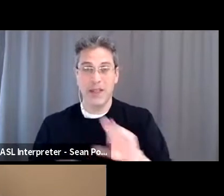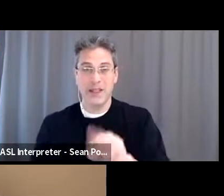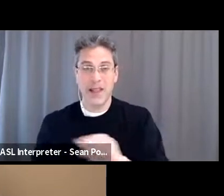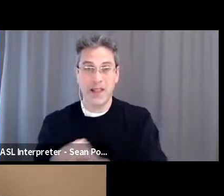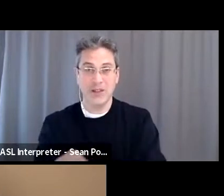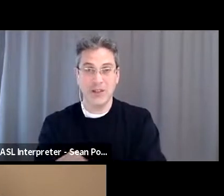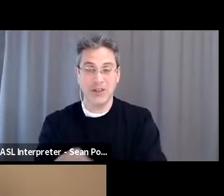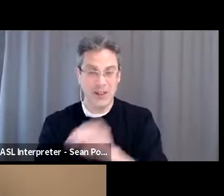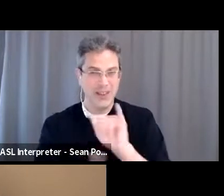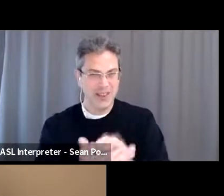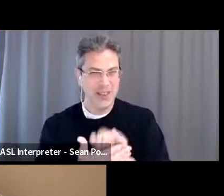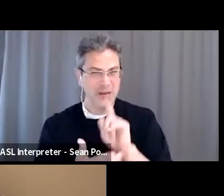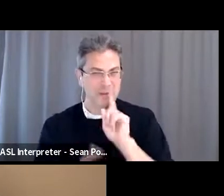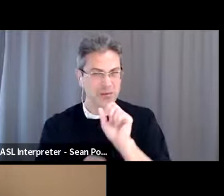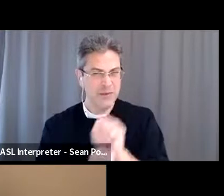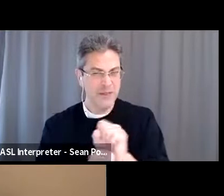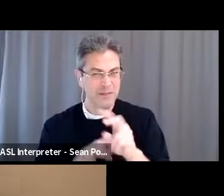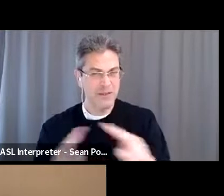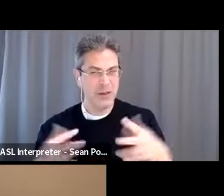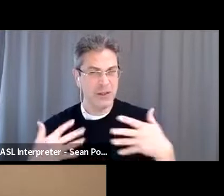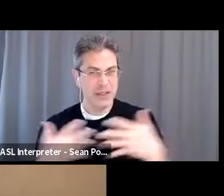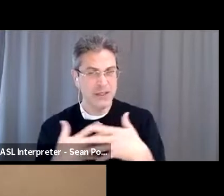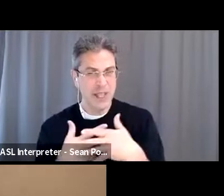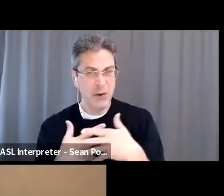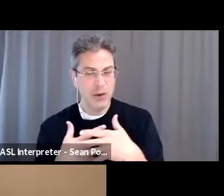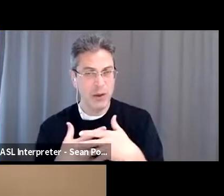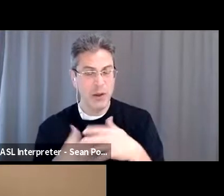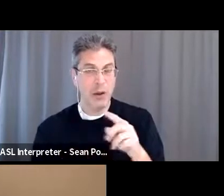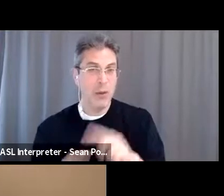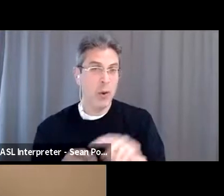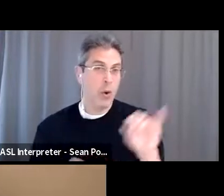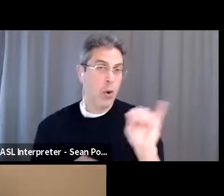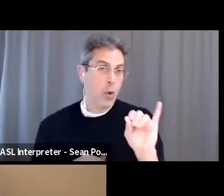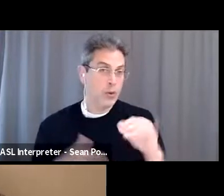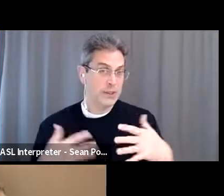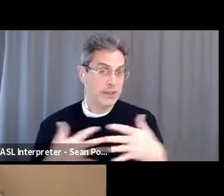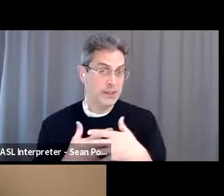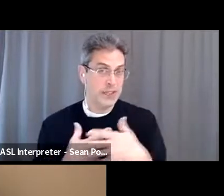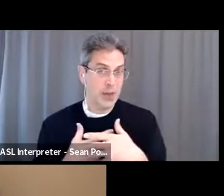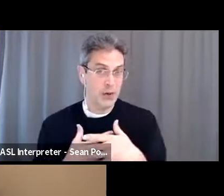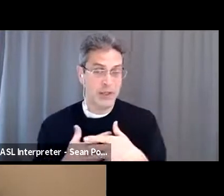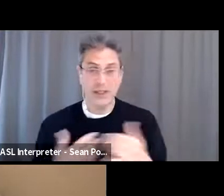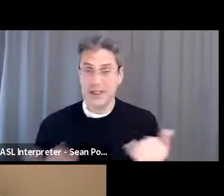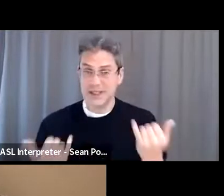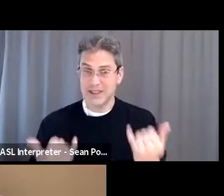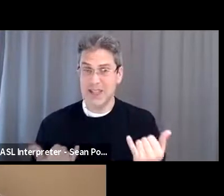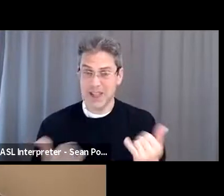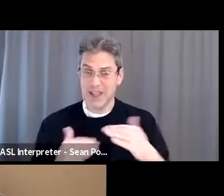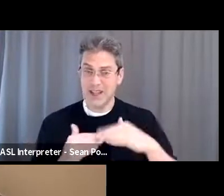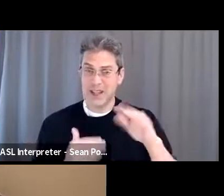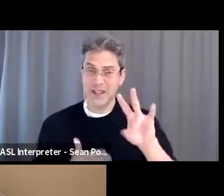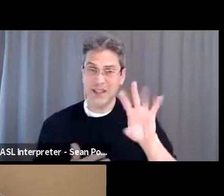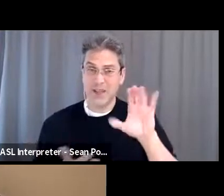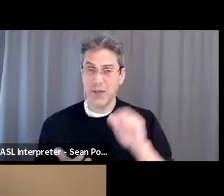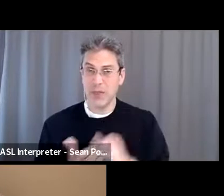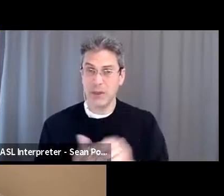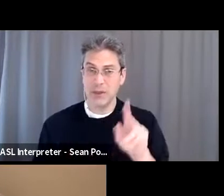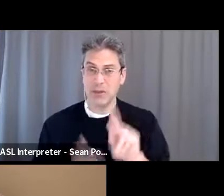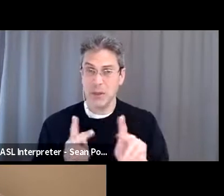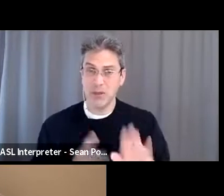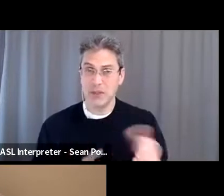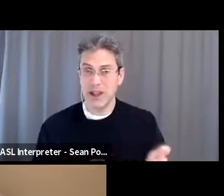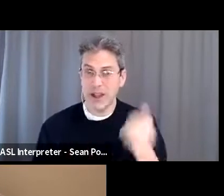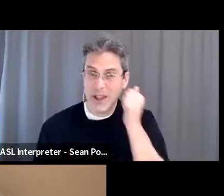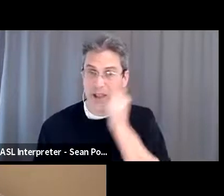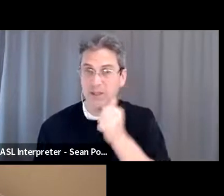very scary, but also very scary is that already today, at least 700,000 people die every year from